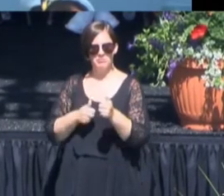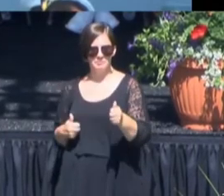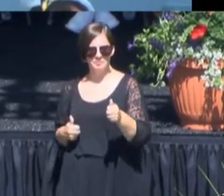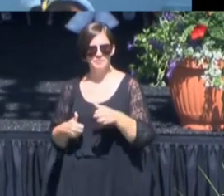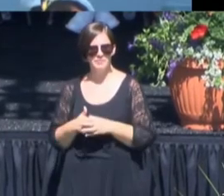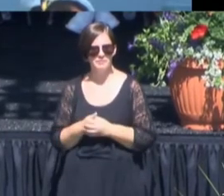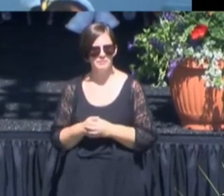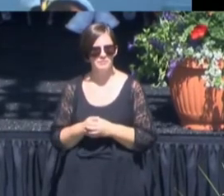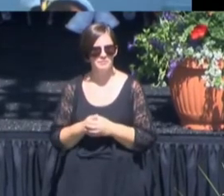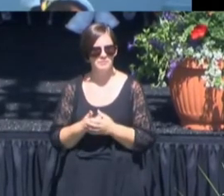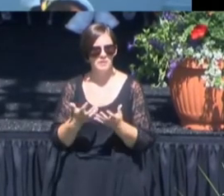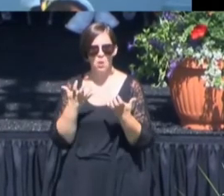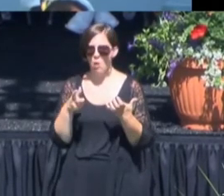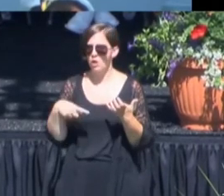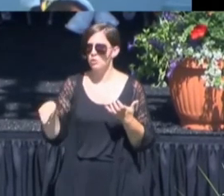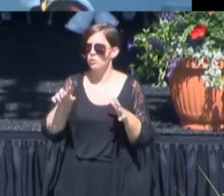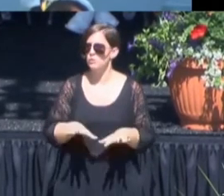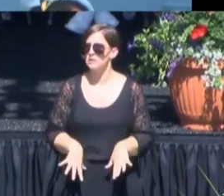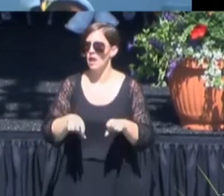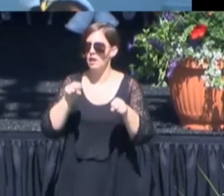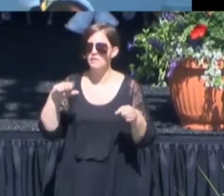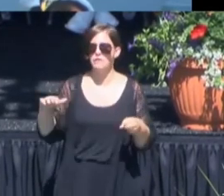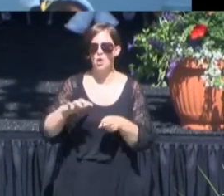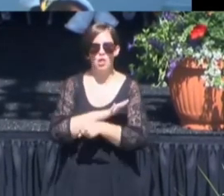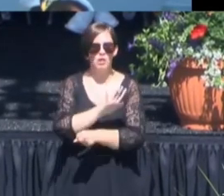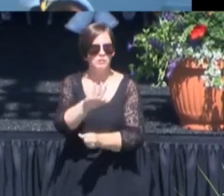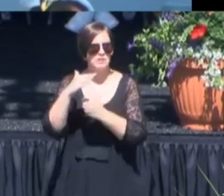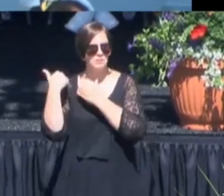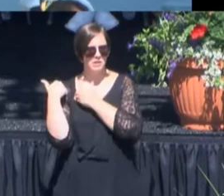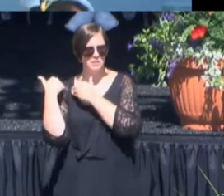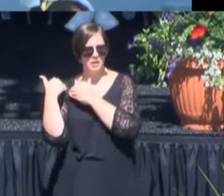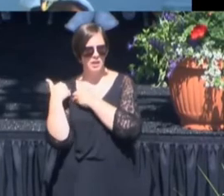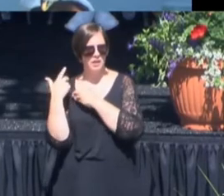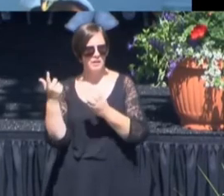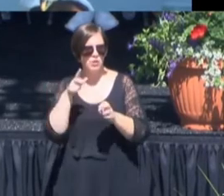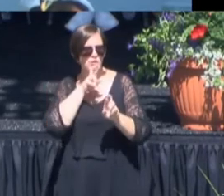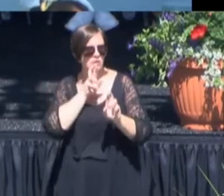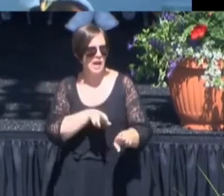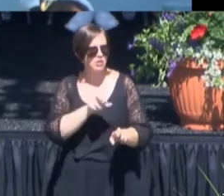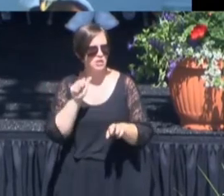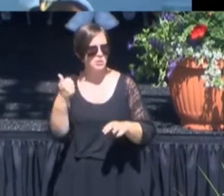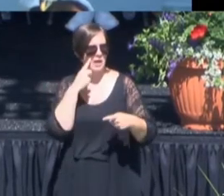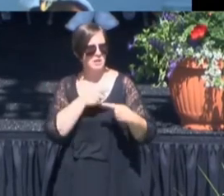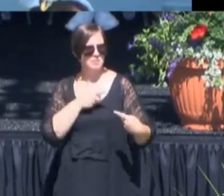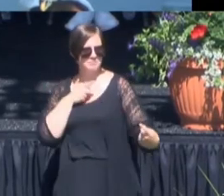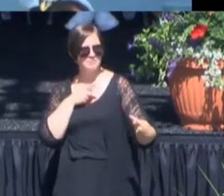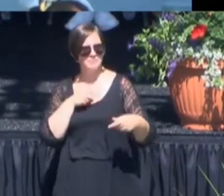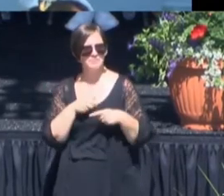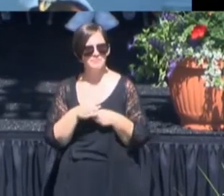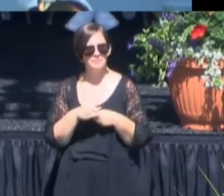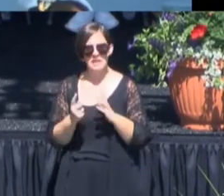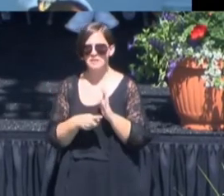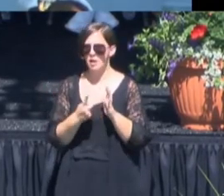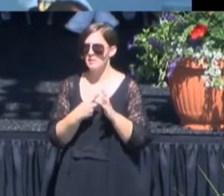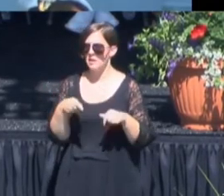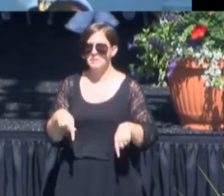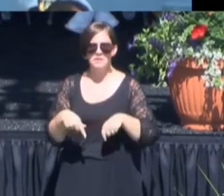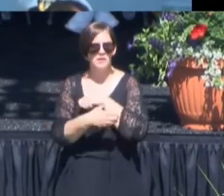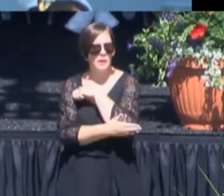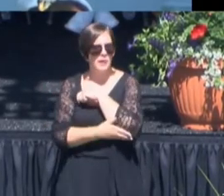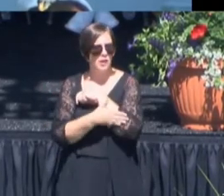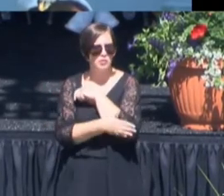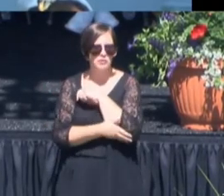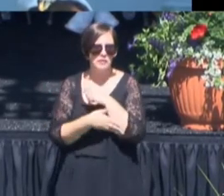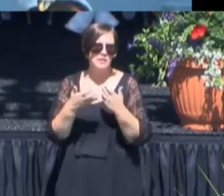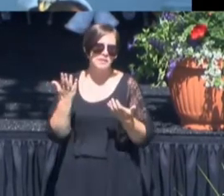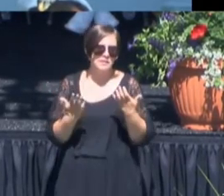you to take good responsibility, full responsibility for your reaction to adversity. In a country that sometimes is not known for this